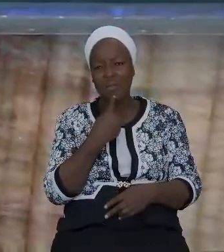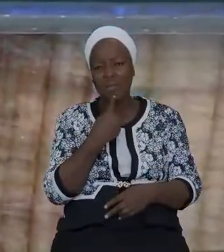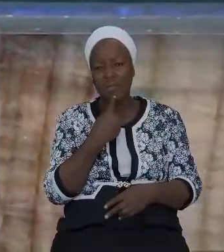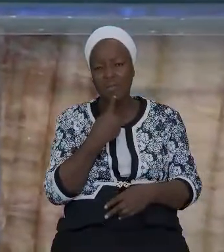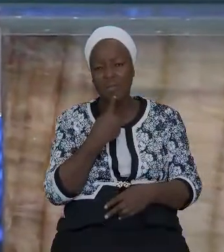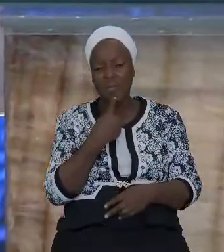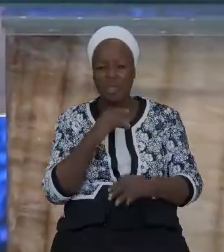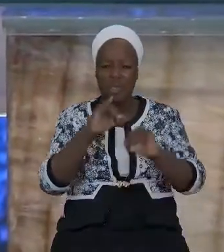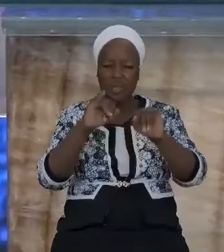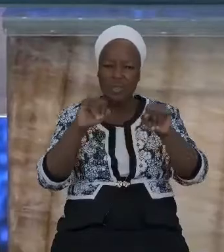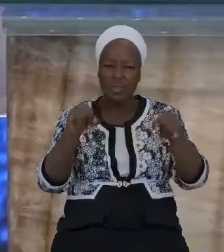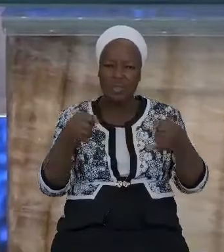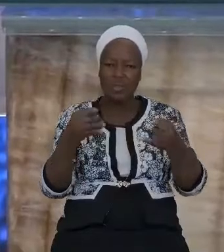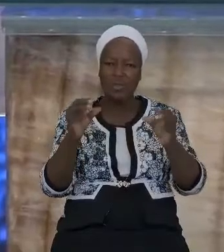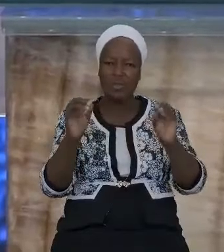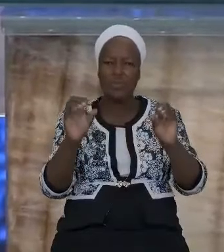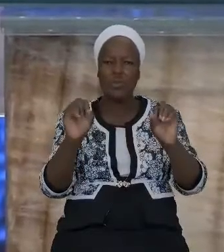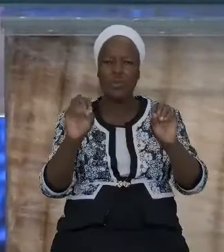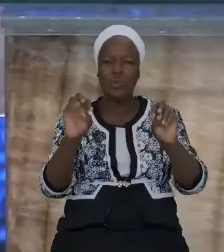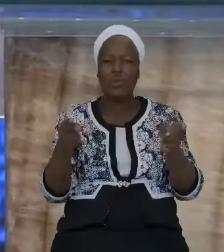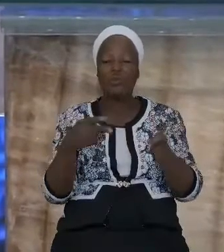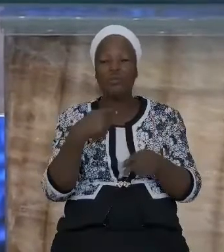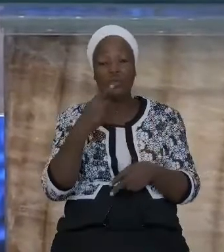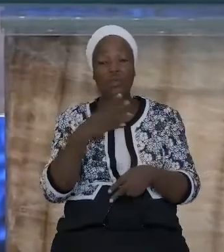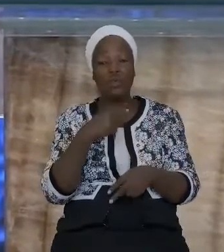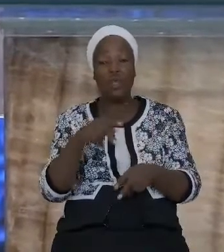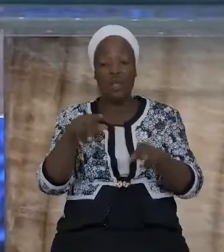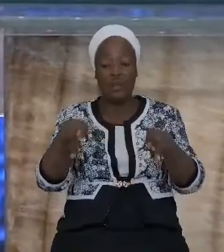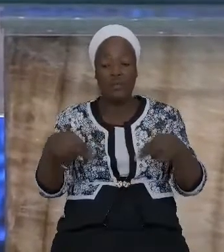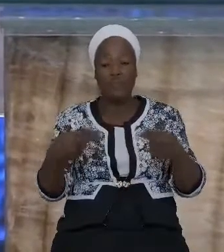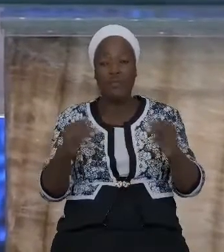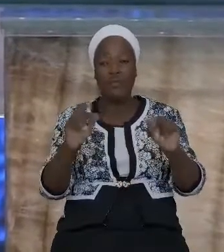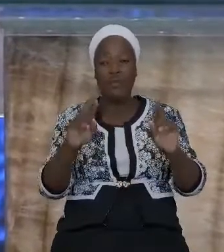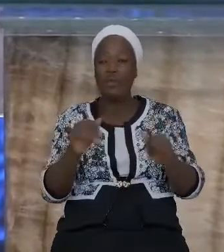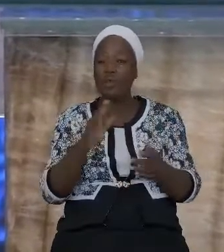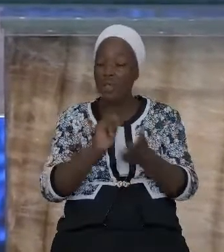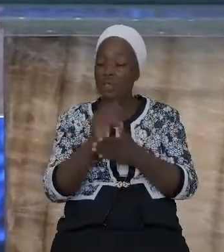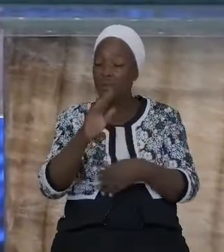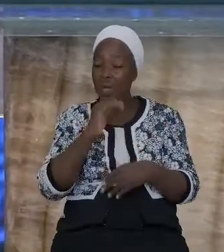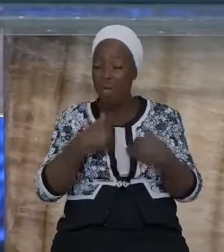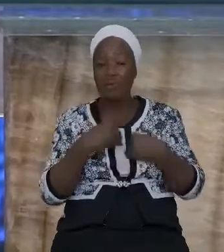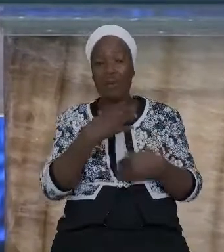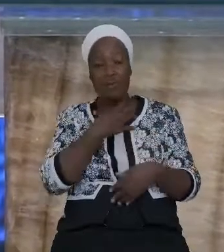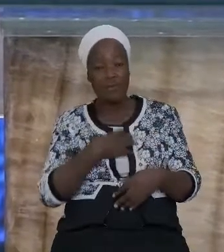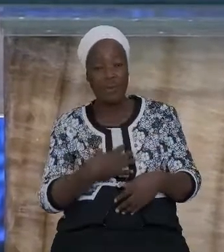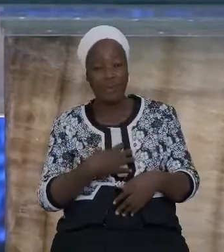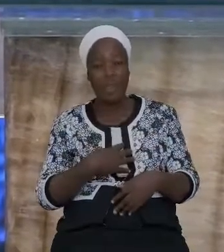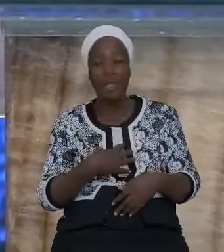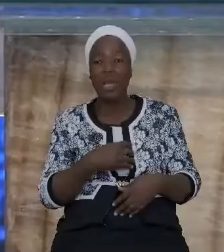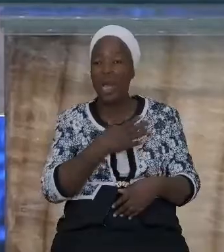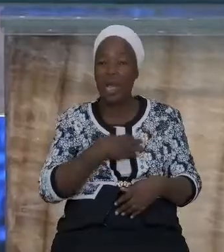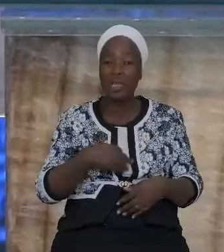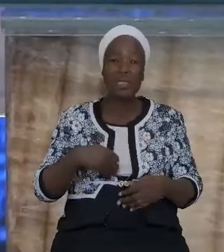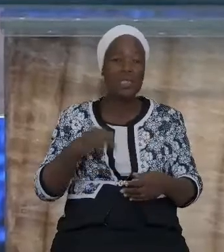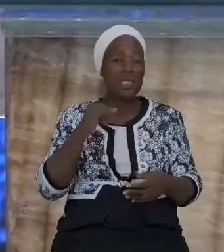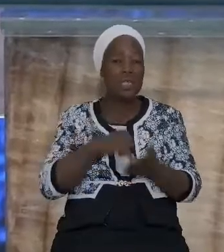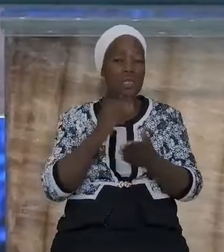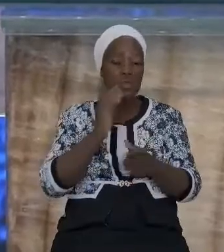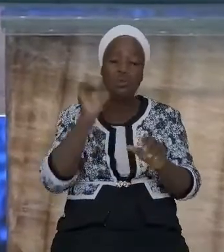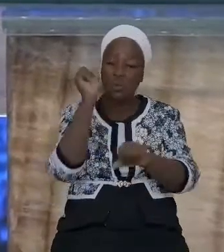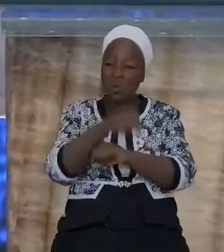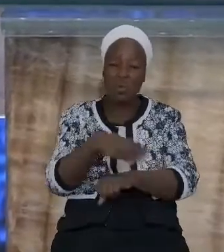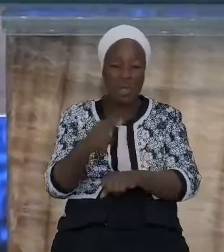Joseph told Pharaoh, he said, there's going to be a famine and it's going to prevail upon the